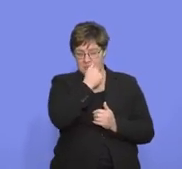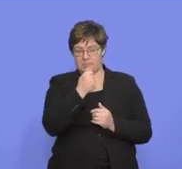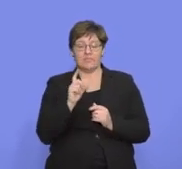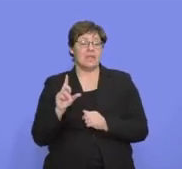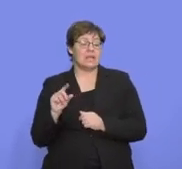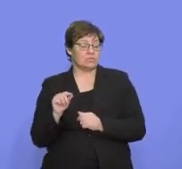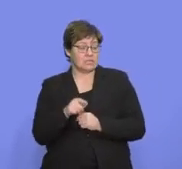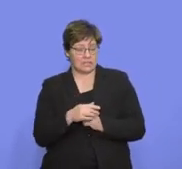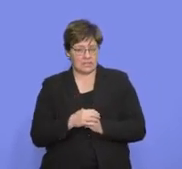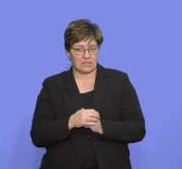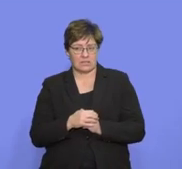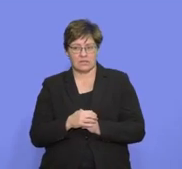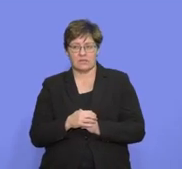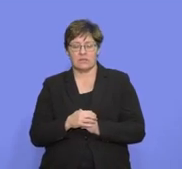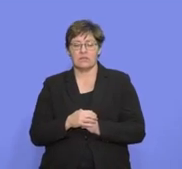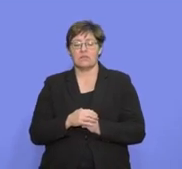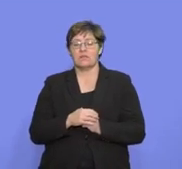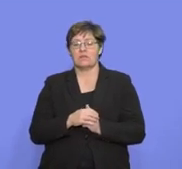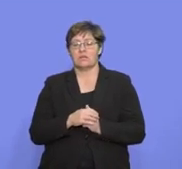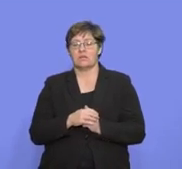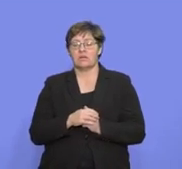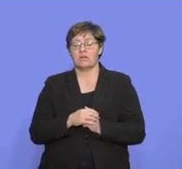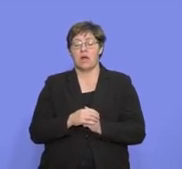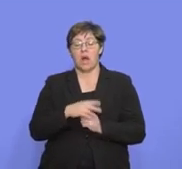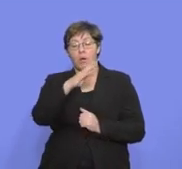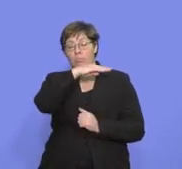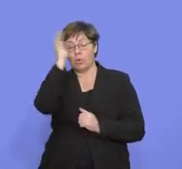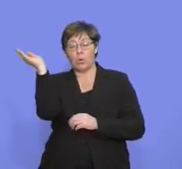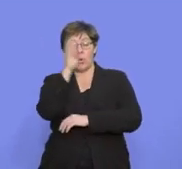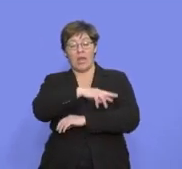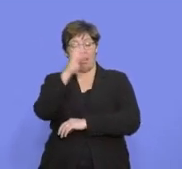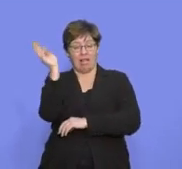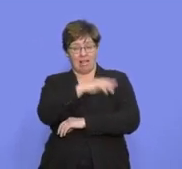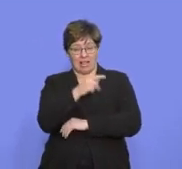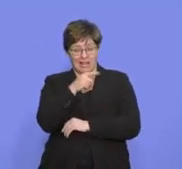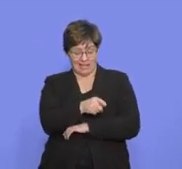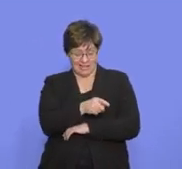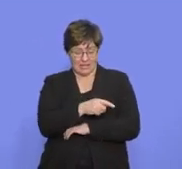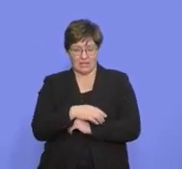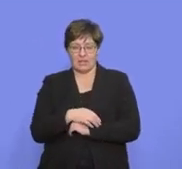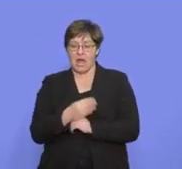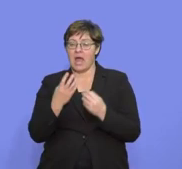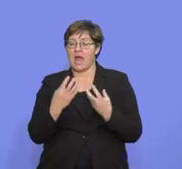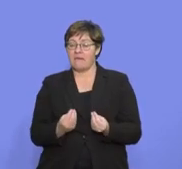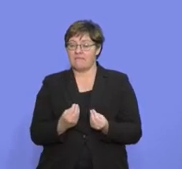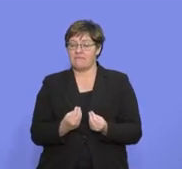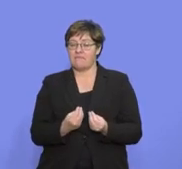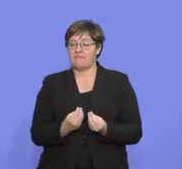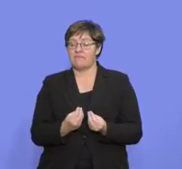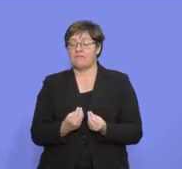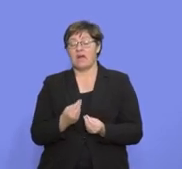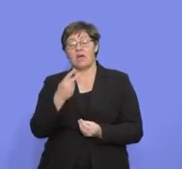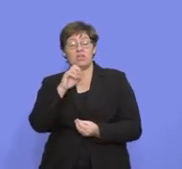interesting fact is that blue whales, remember that's a very big fish in the oceans, huge. They have neurons that can